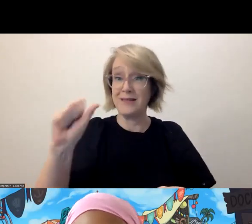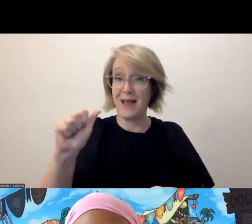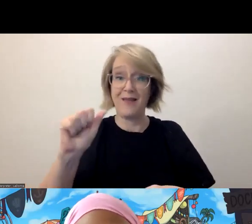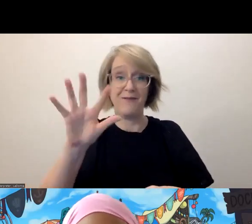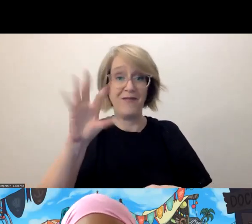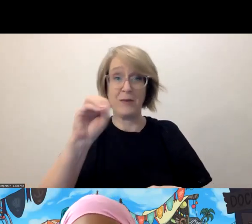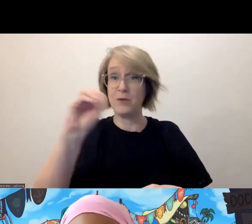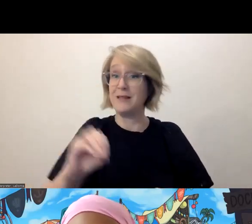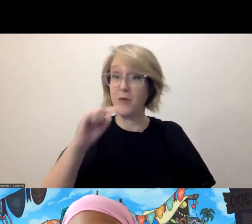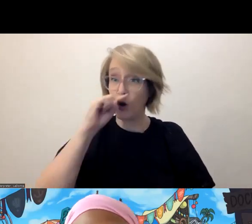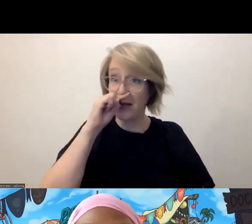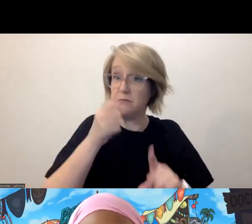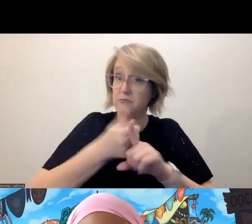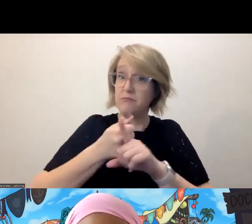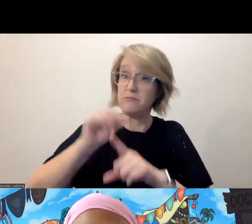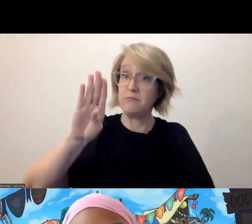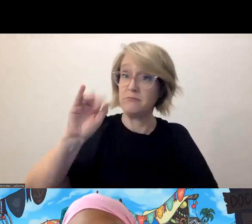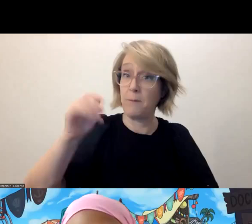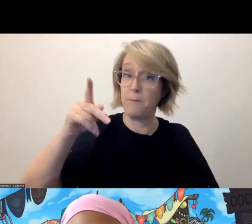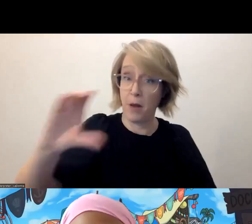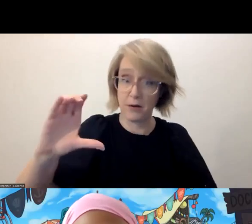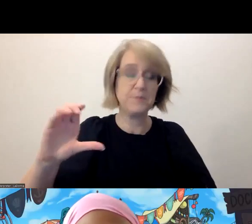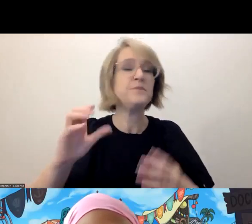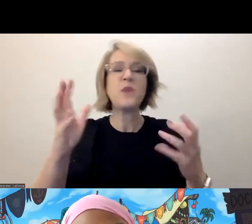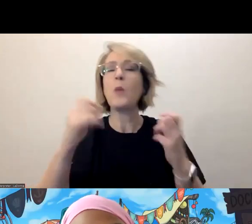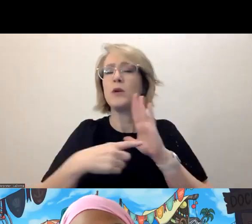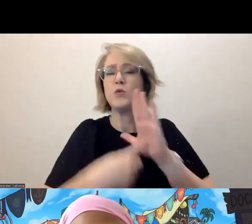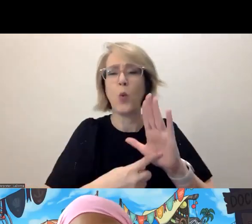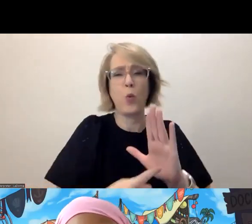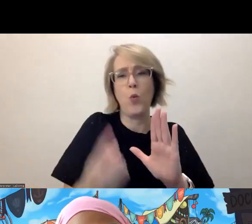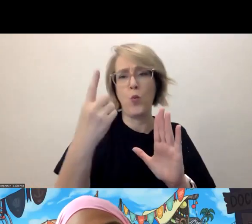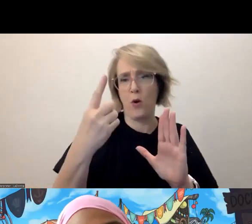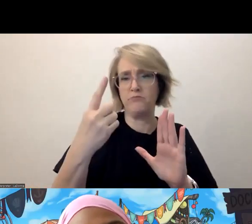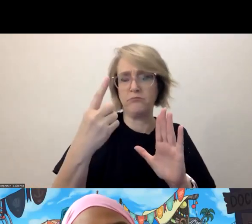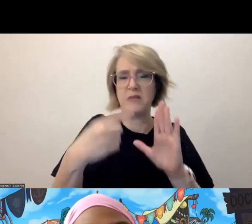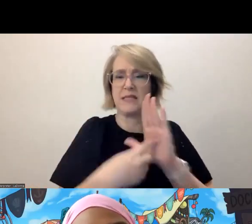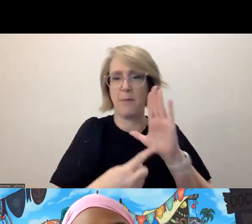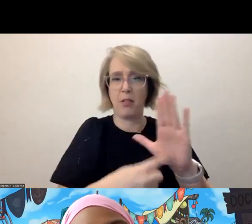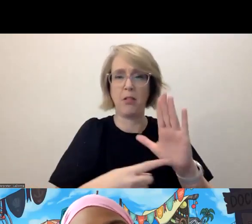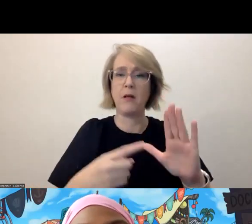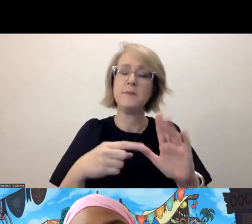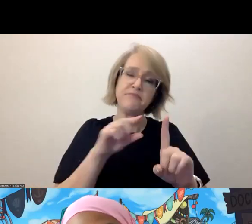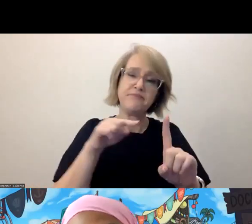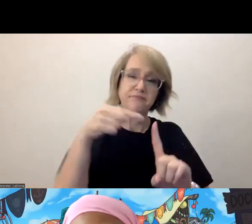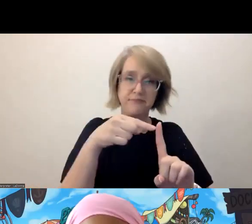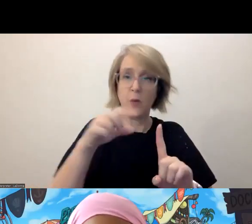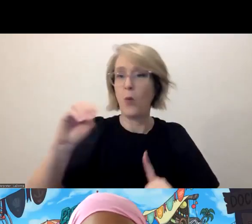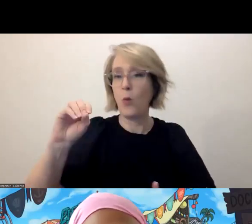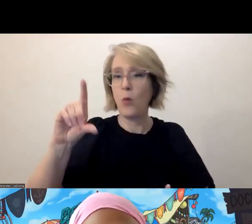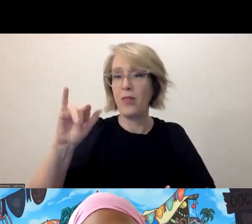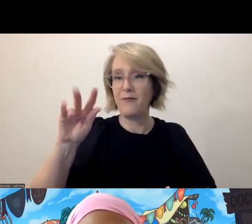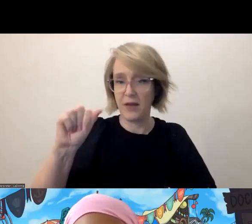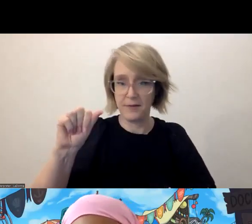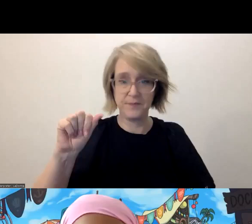a patient, Olivia, about the journey with Backpack. And to give you a high level journey of Olivia, she was